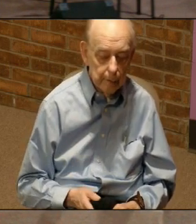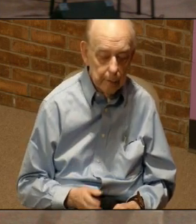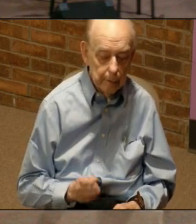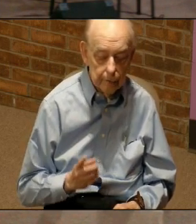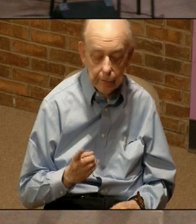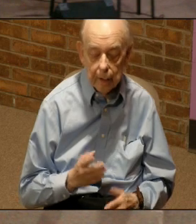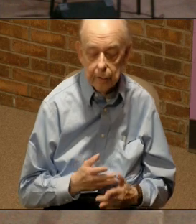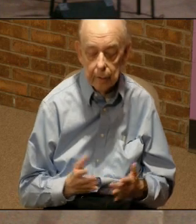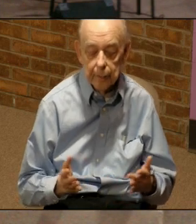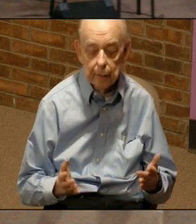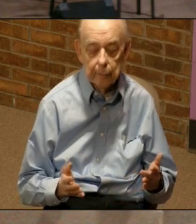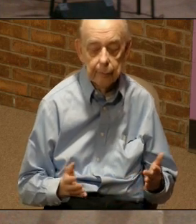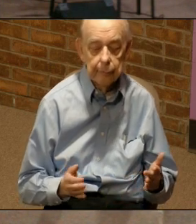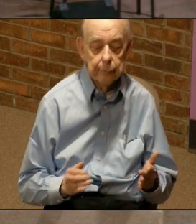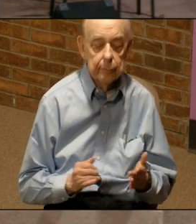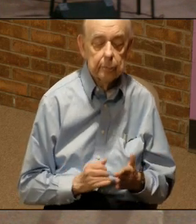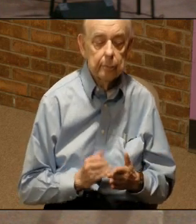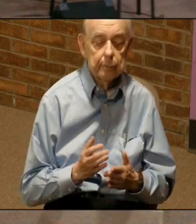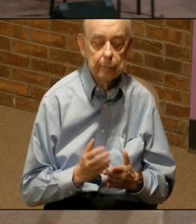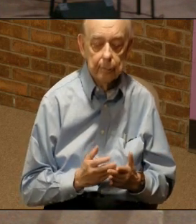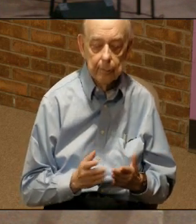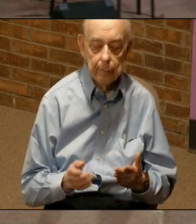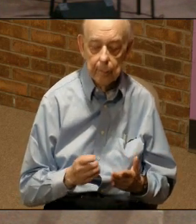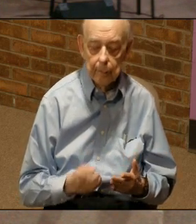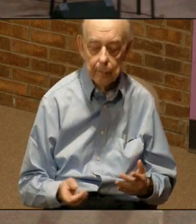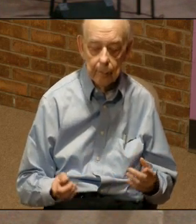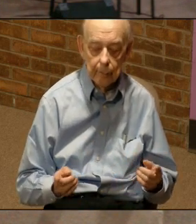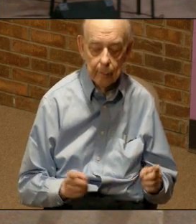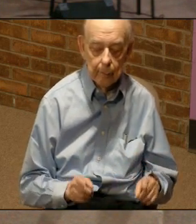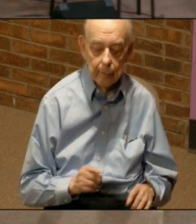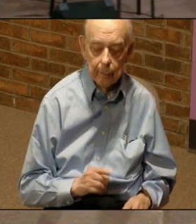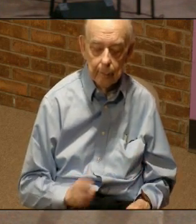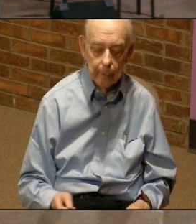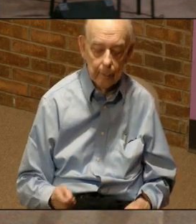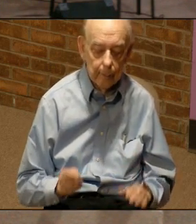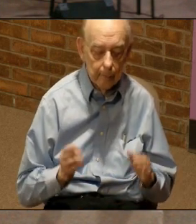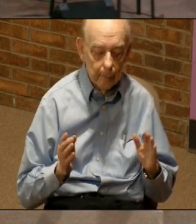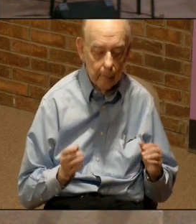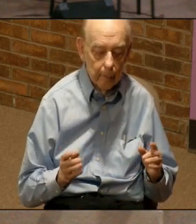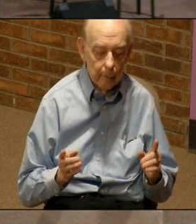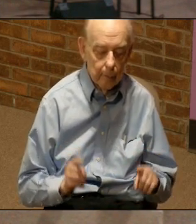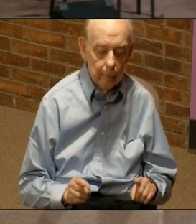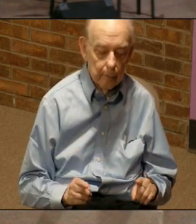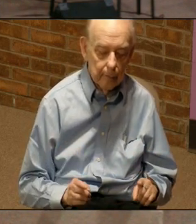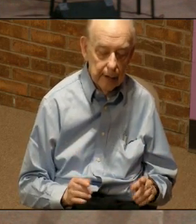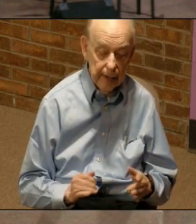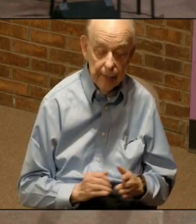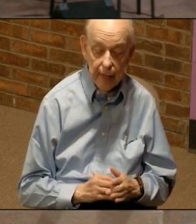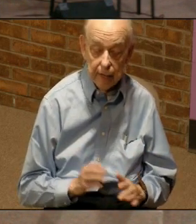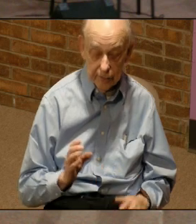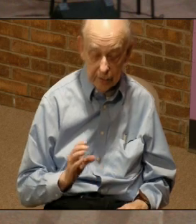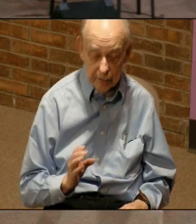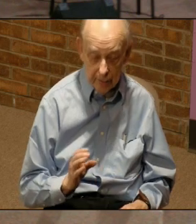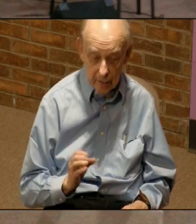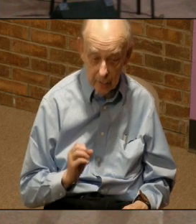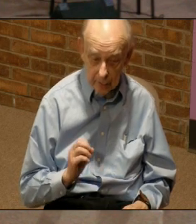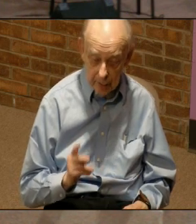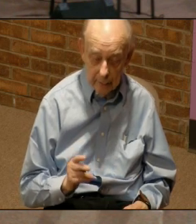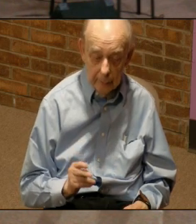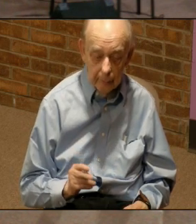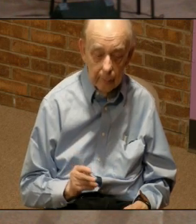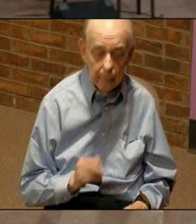something. That some of these events, they were expecting to happen in that century.